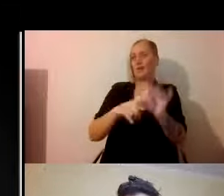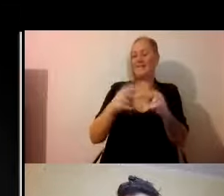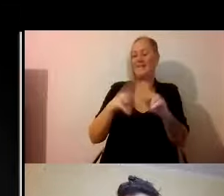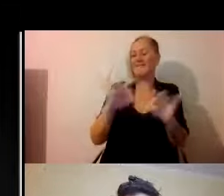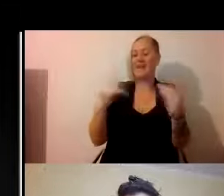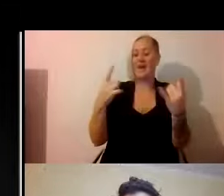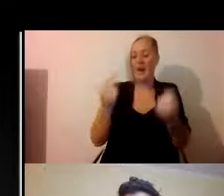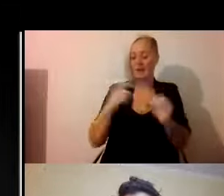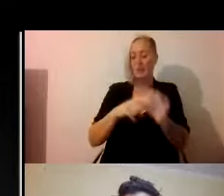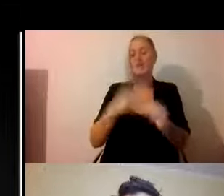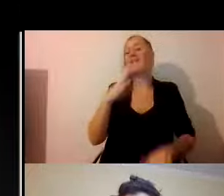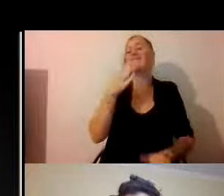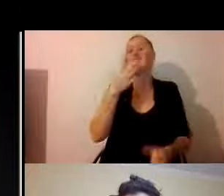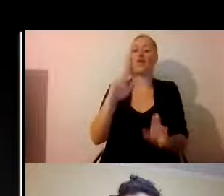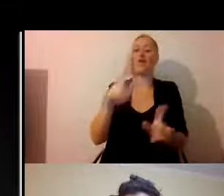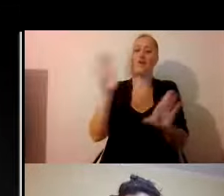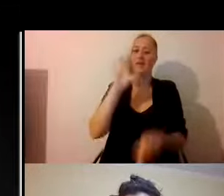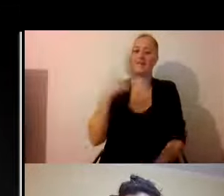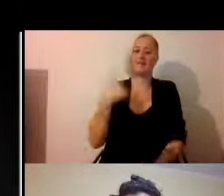listening.